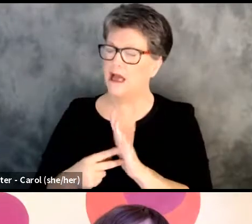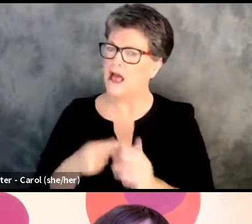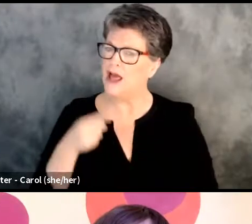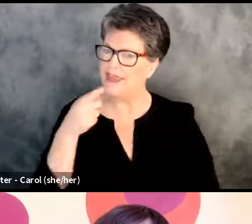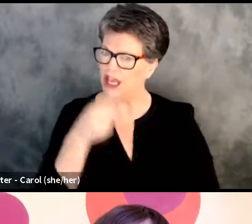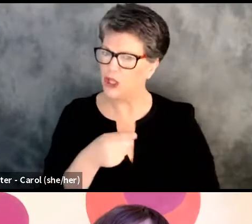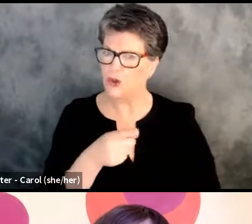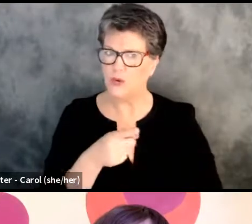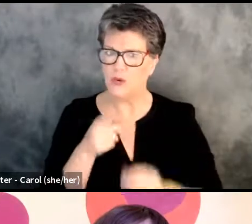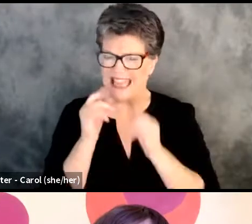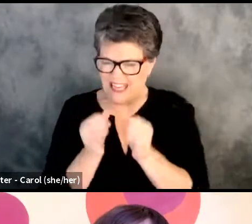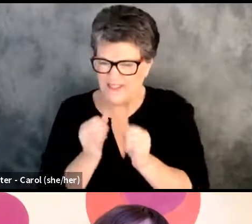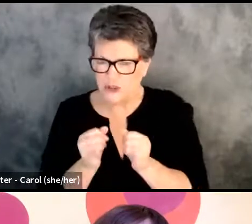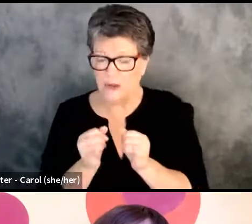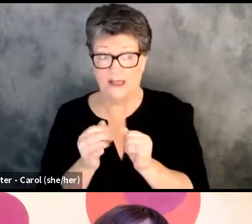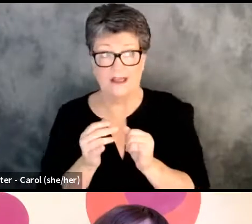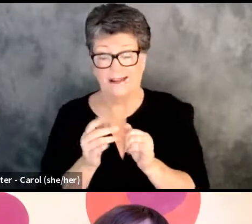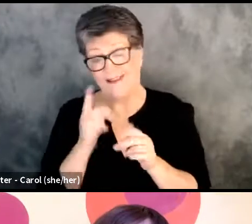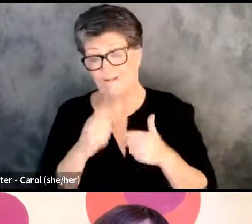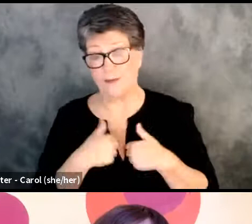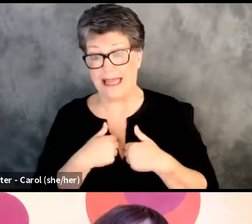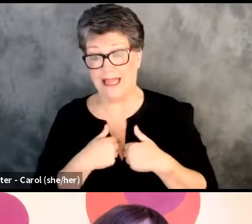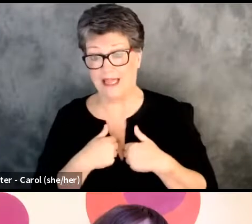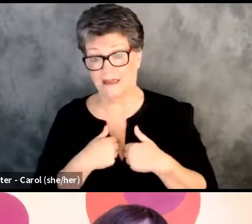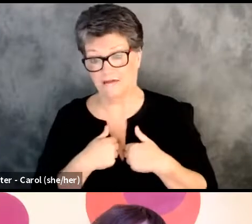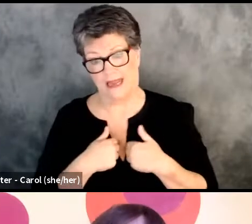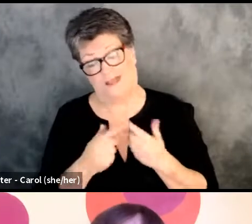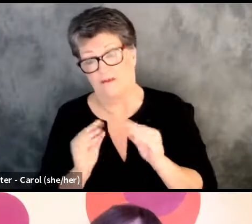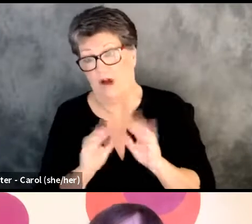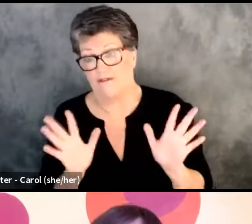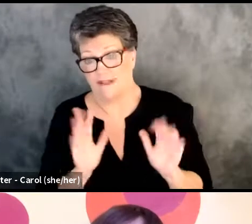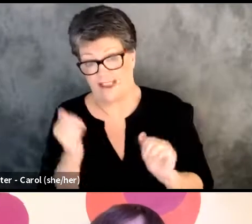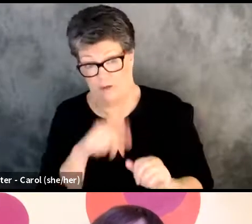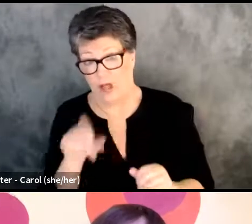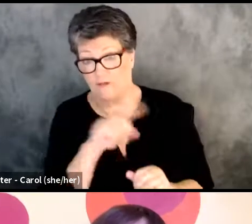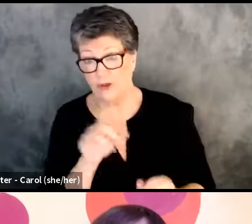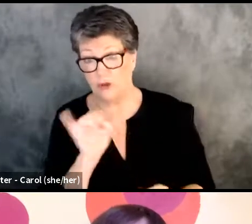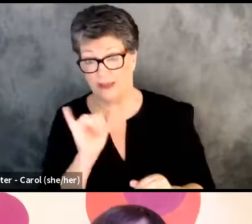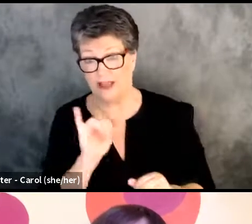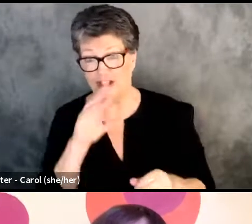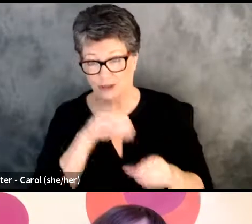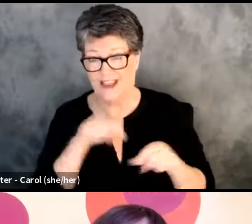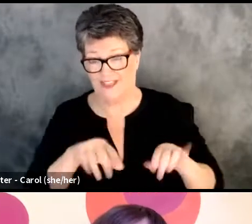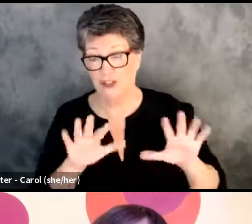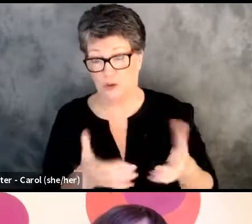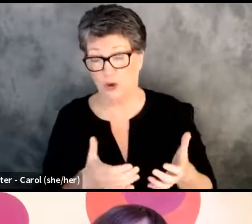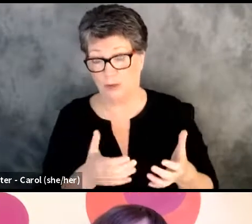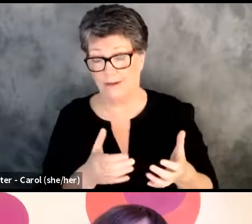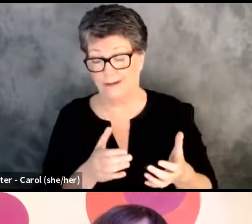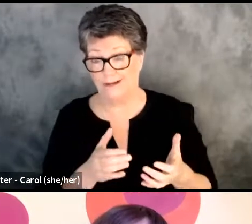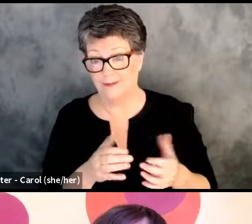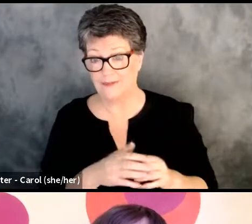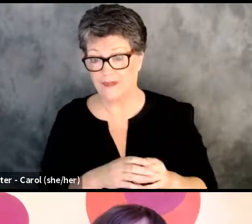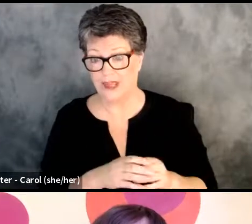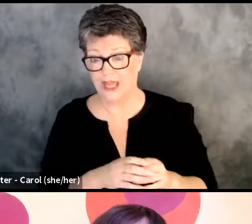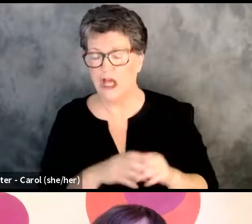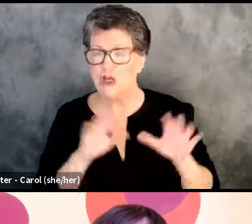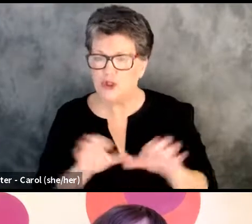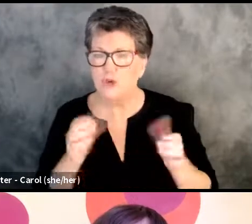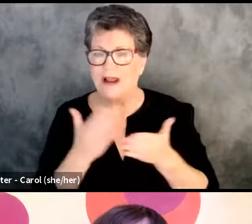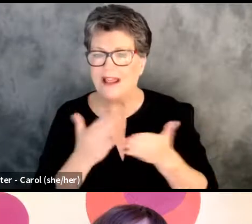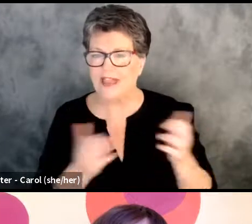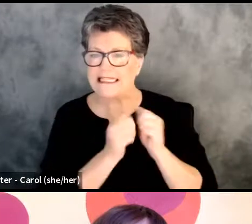you individually and for me, and I think obviously all of you, because you're in this group, is that doing